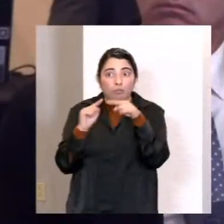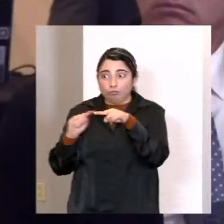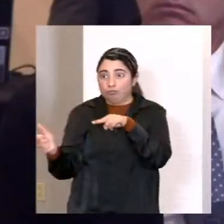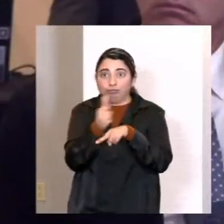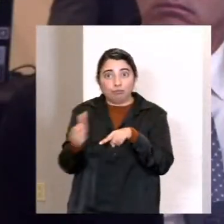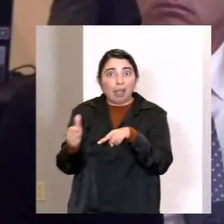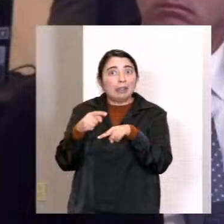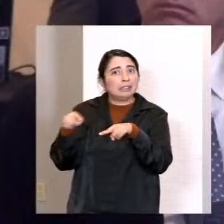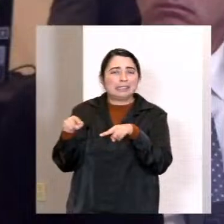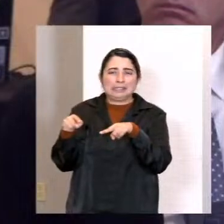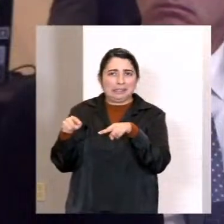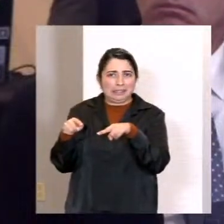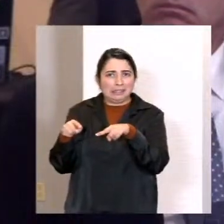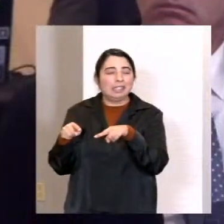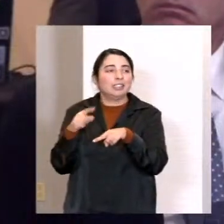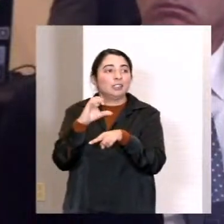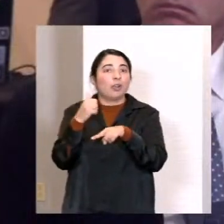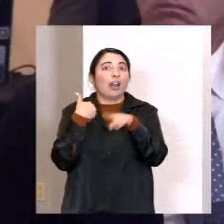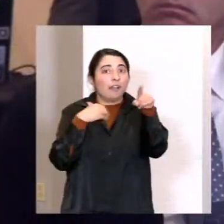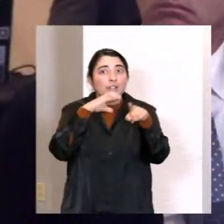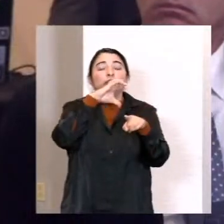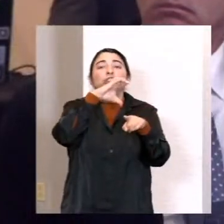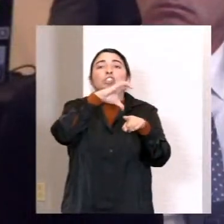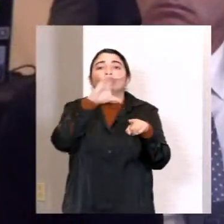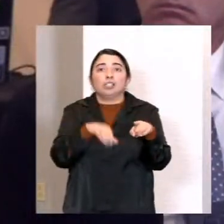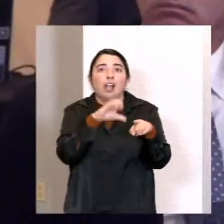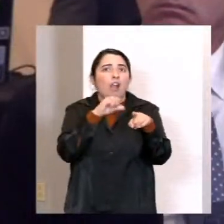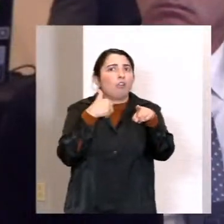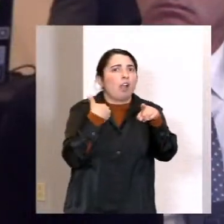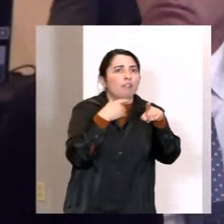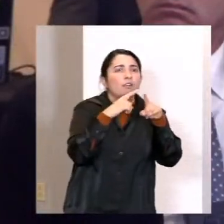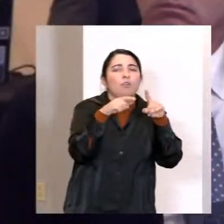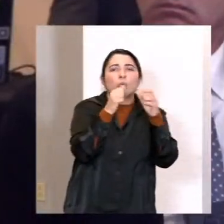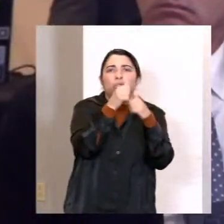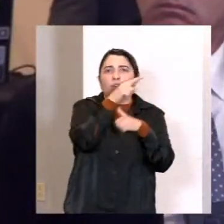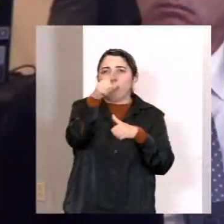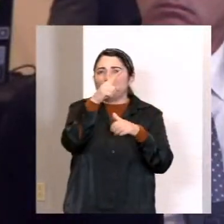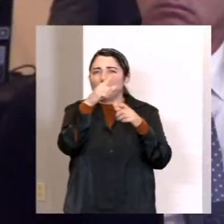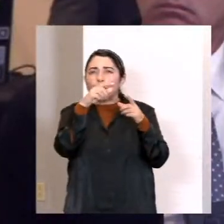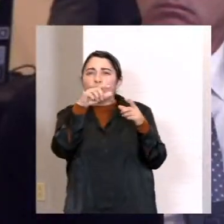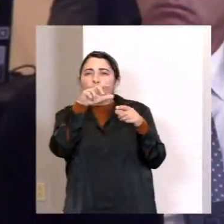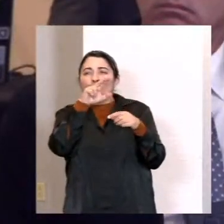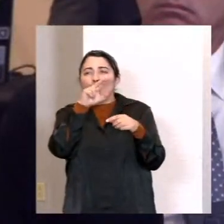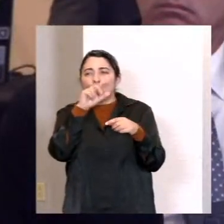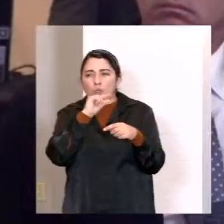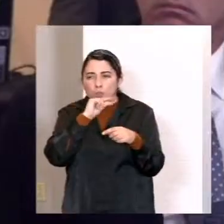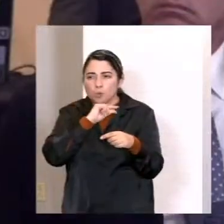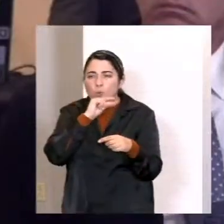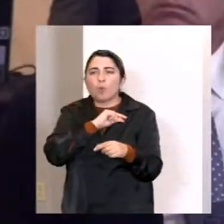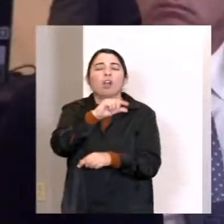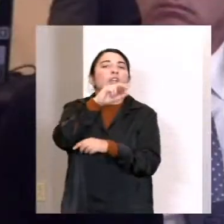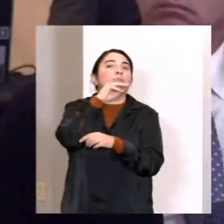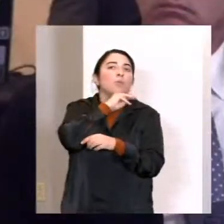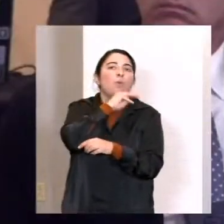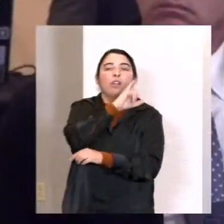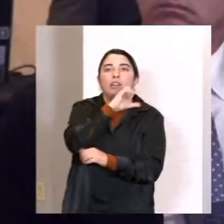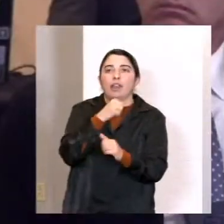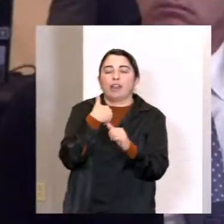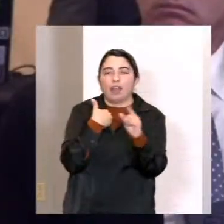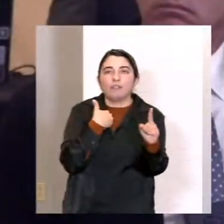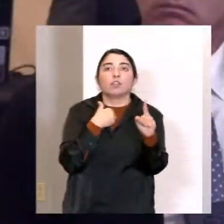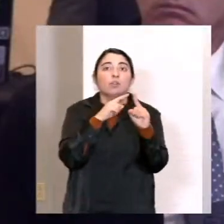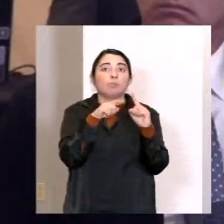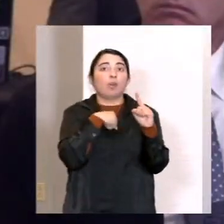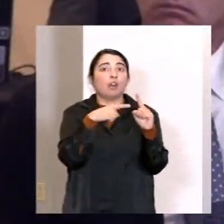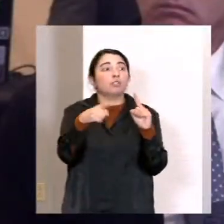train to go between Chicago and Milwaukee, and crossing the border between Illinois and so I can go on and on and on. To give you an example, Bright